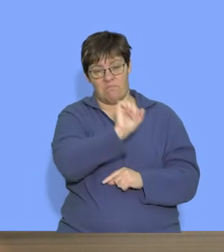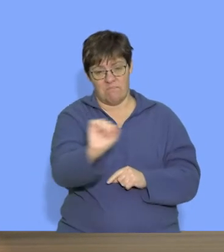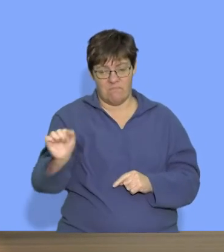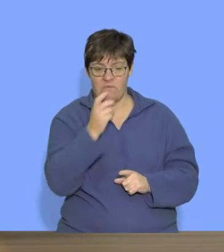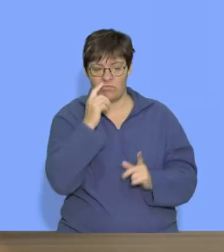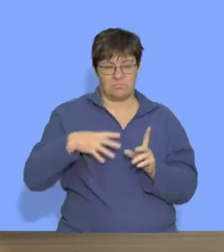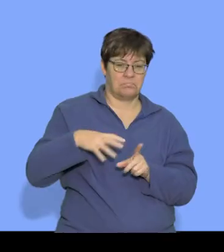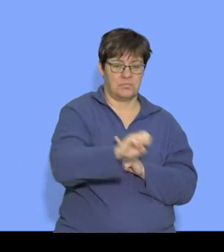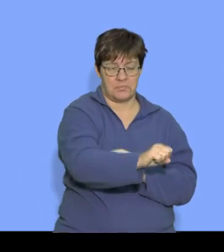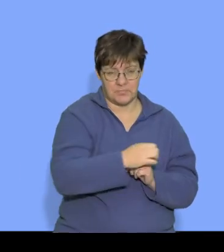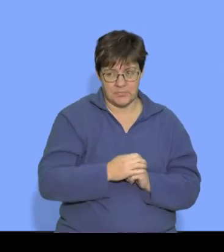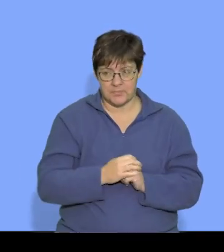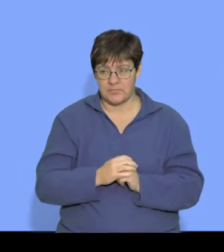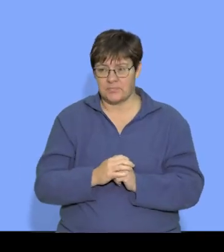food.